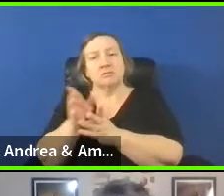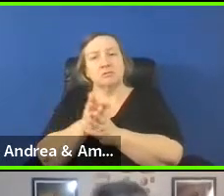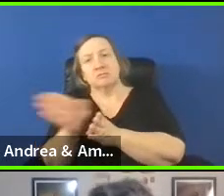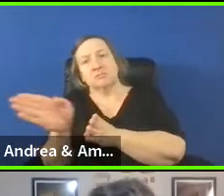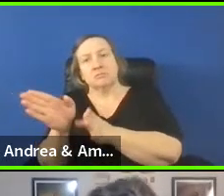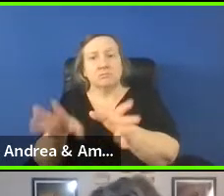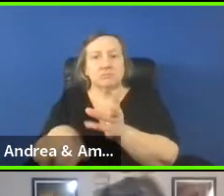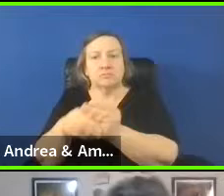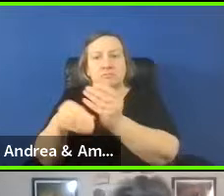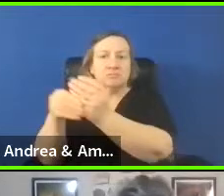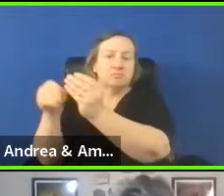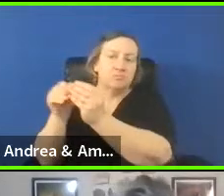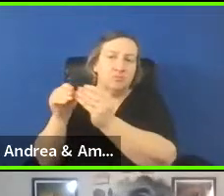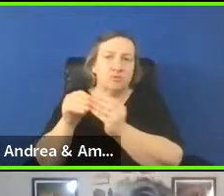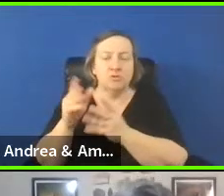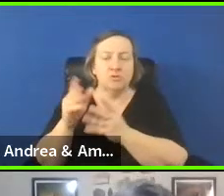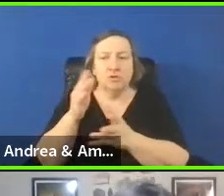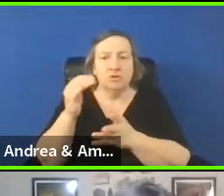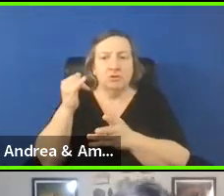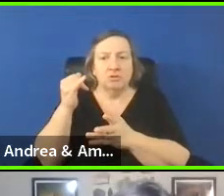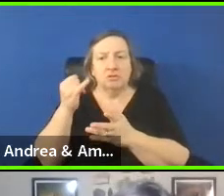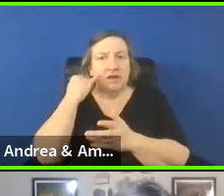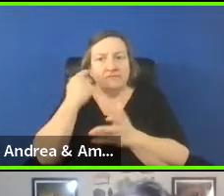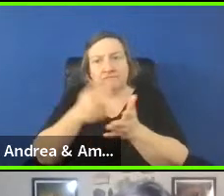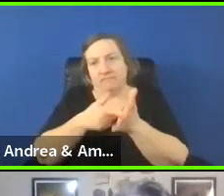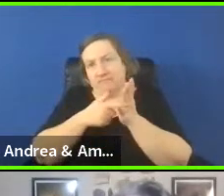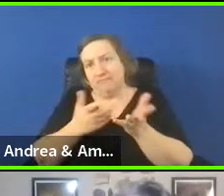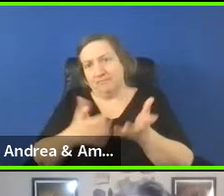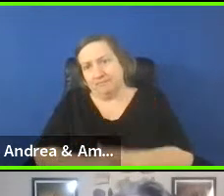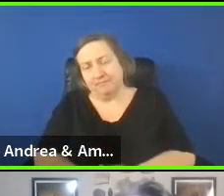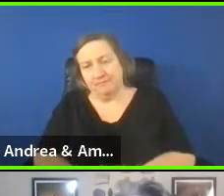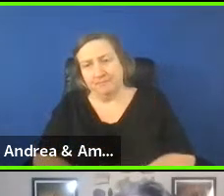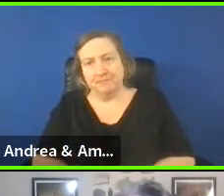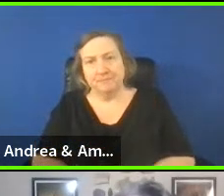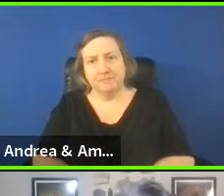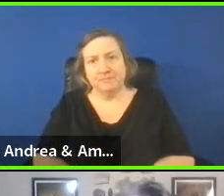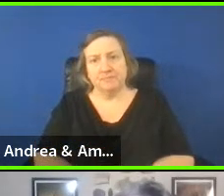demands dictate.